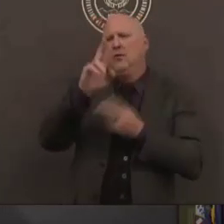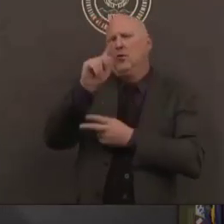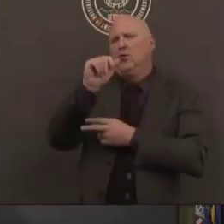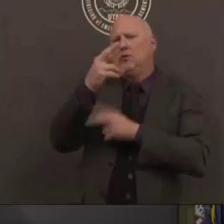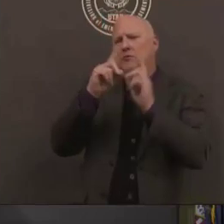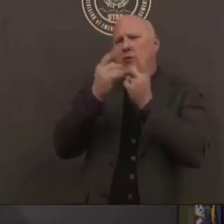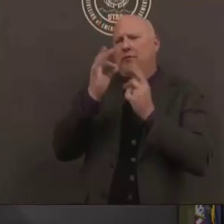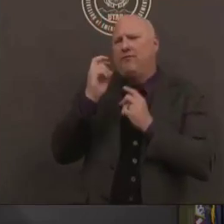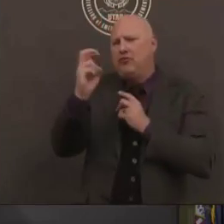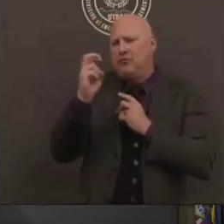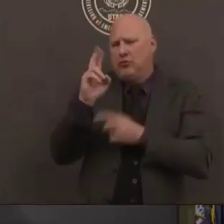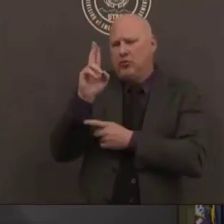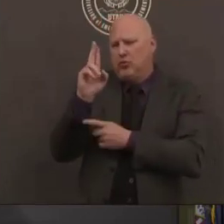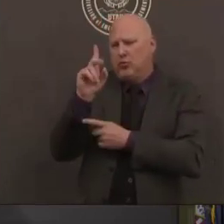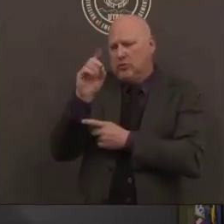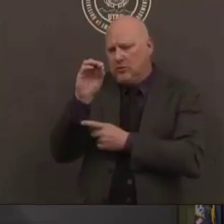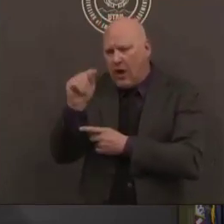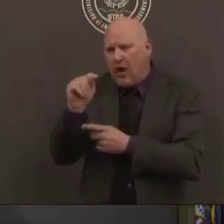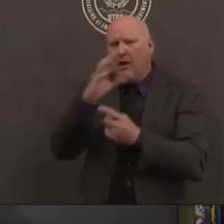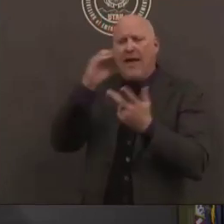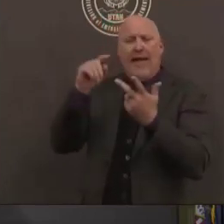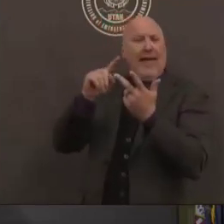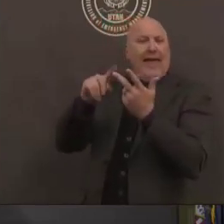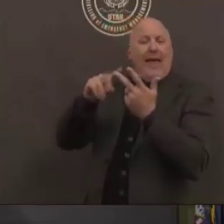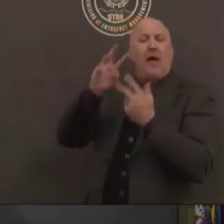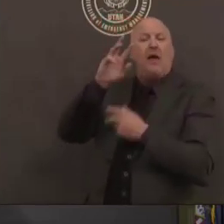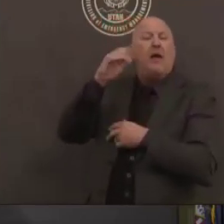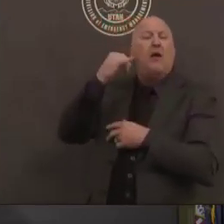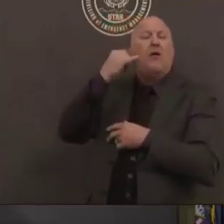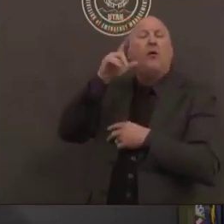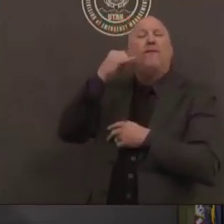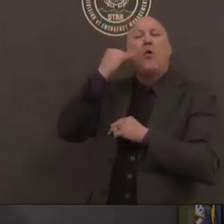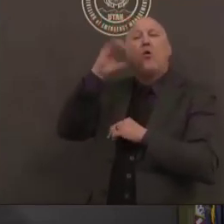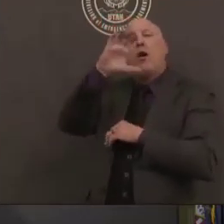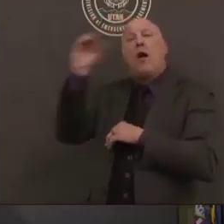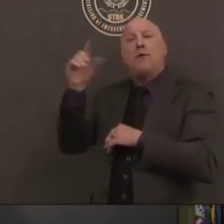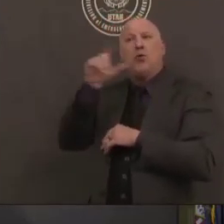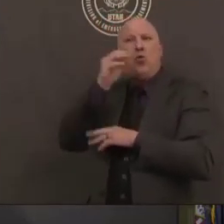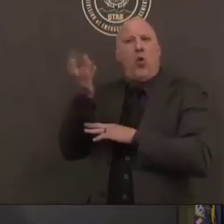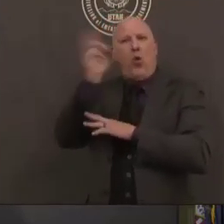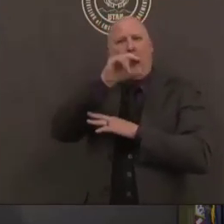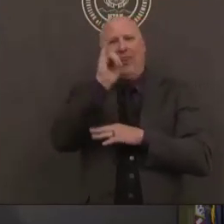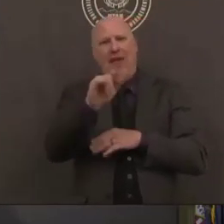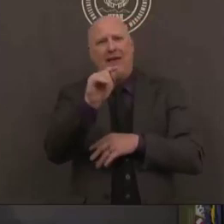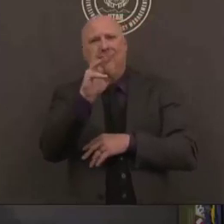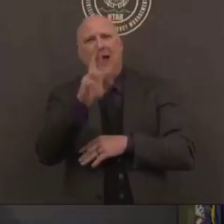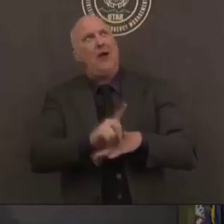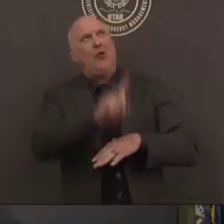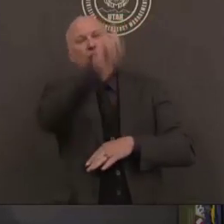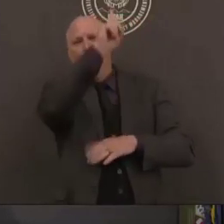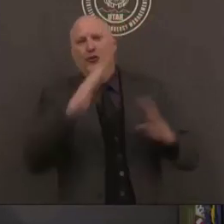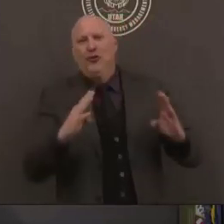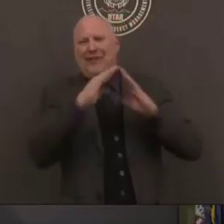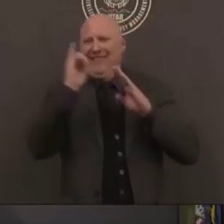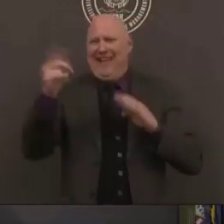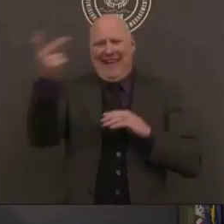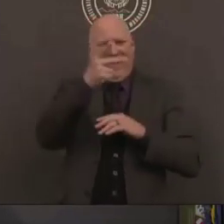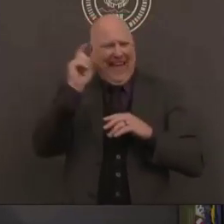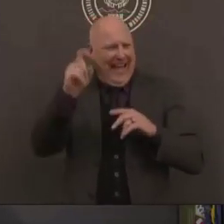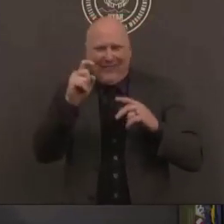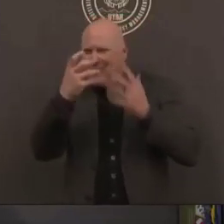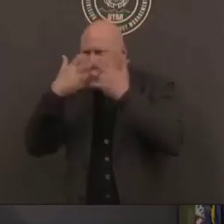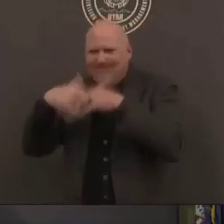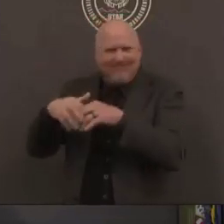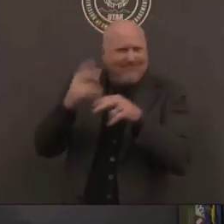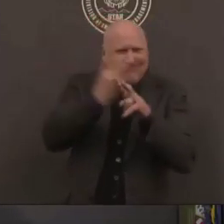so the wireless carriers are an important part of that. I think that some of the changes that we did make as we shrank the alerting areas,